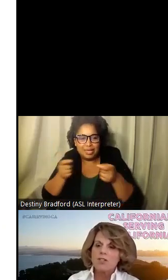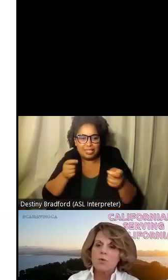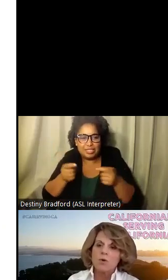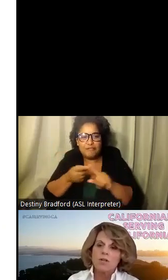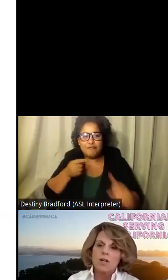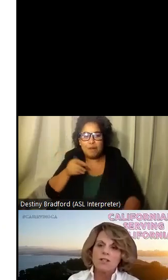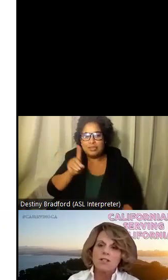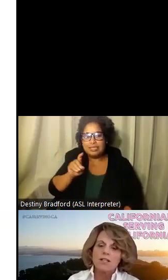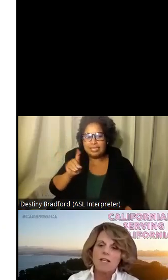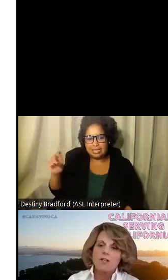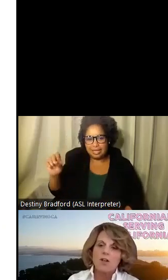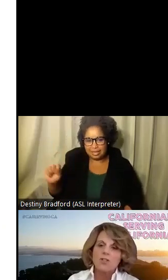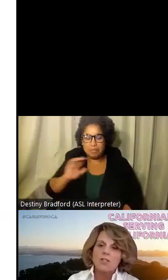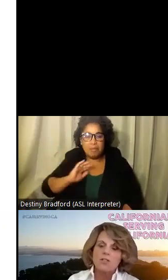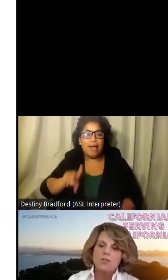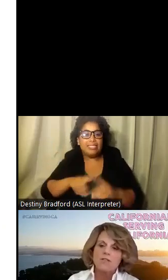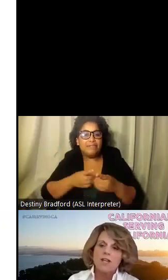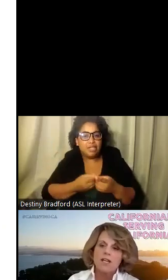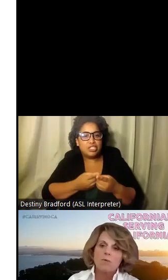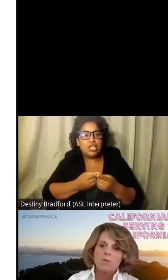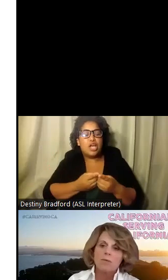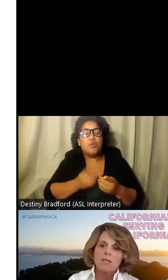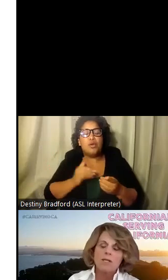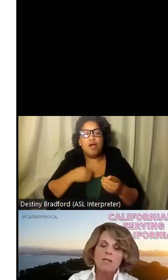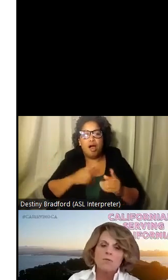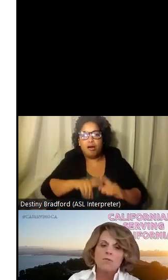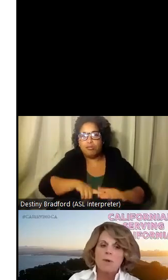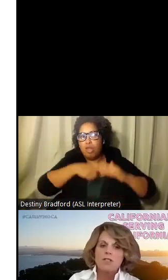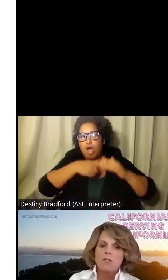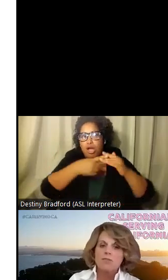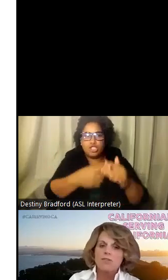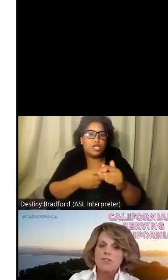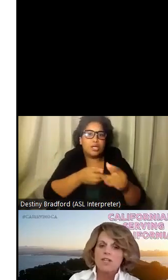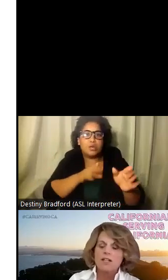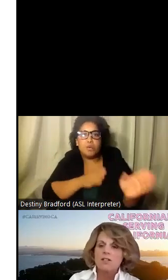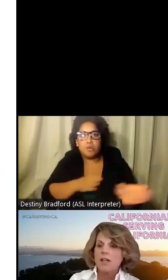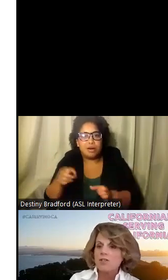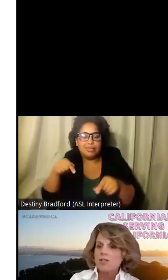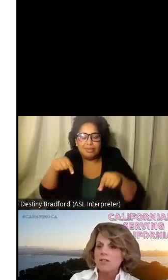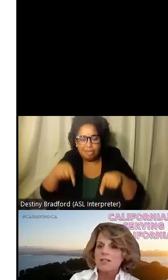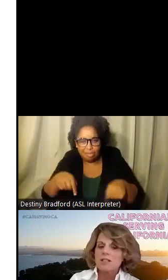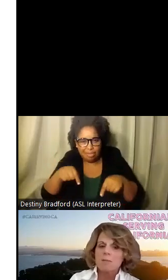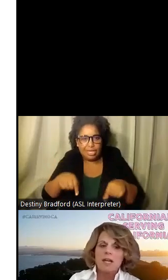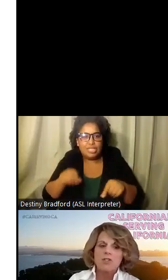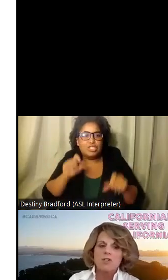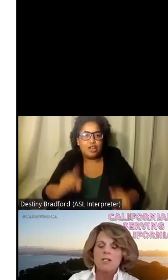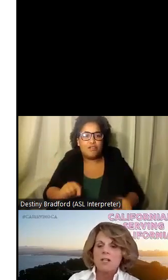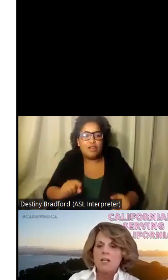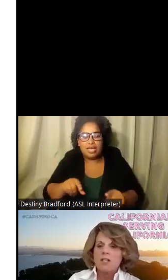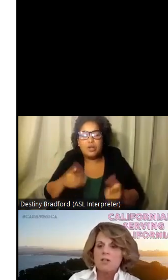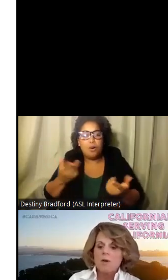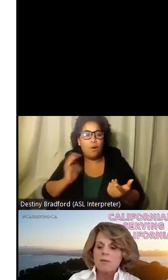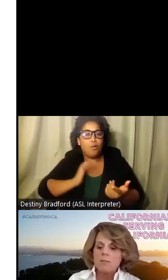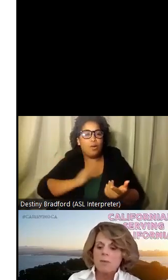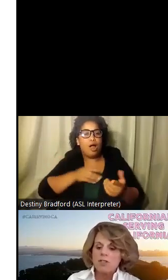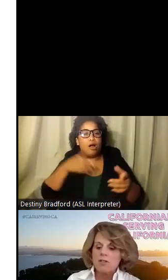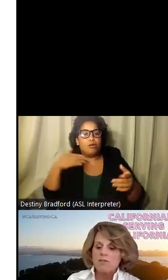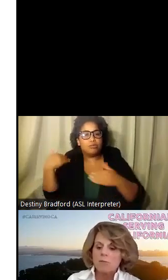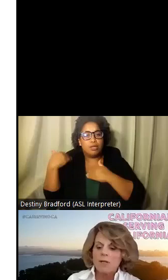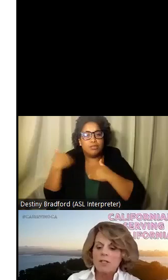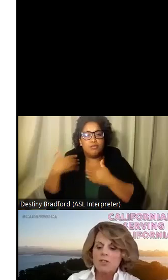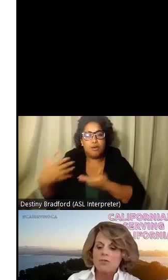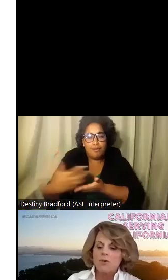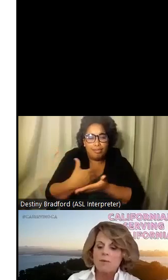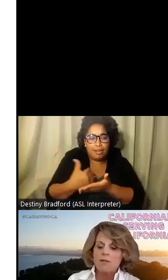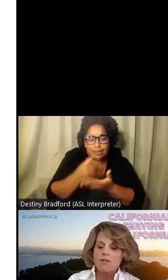division that is organizing and launching this survey and will be responsible for the data collection and dissemination. So I'm going to spend just a